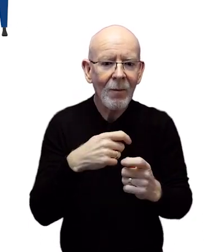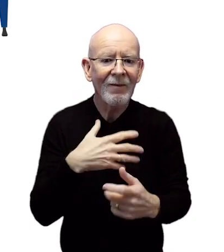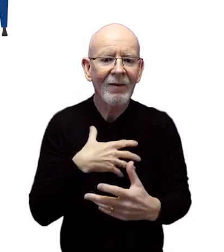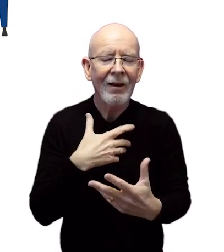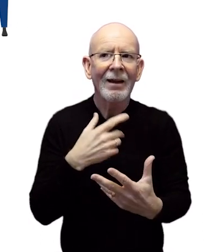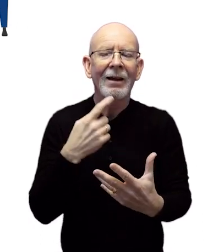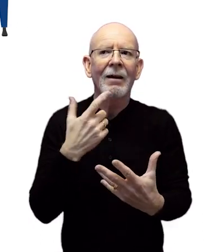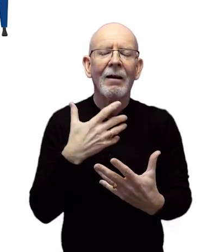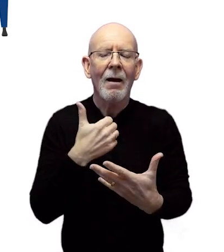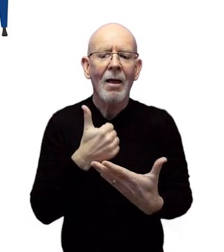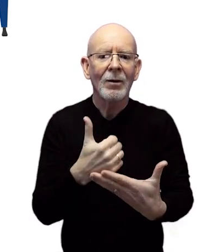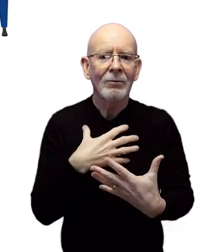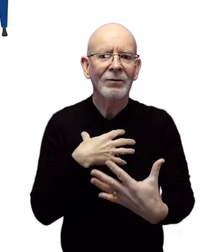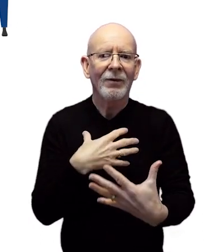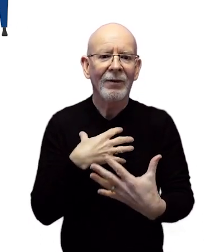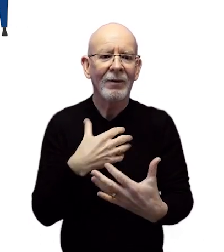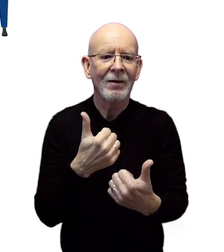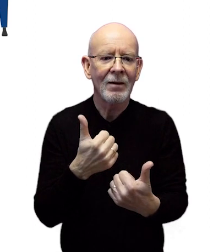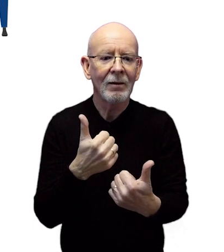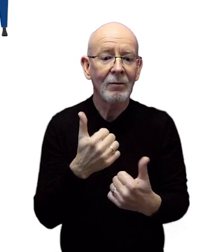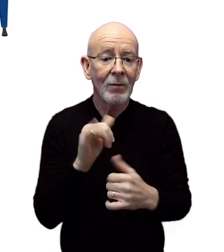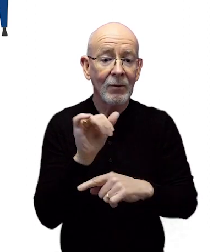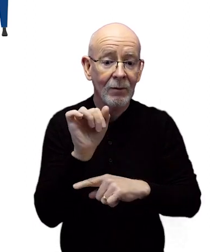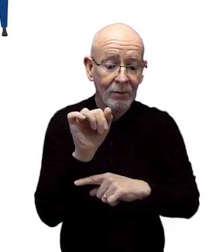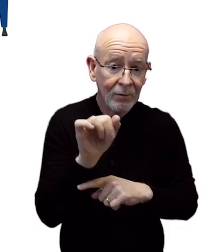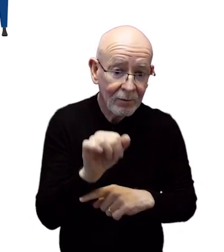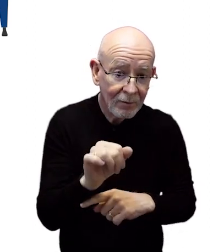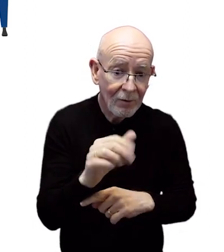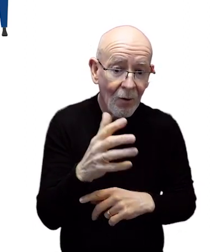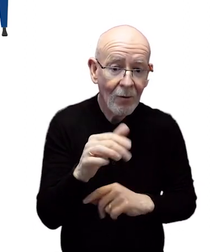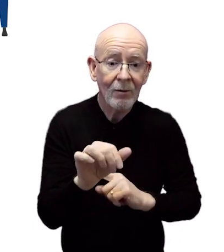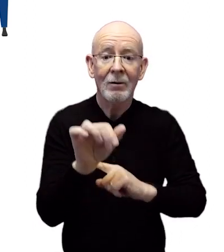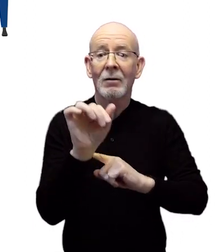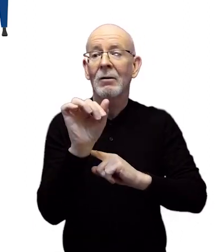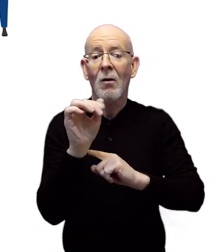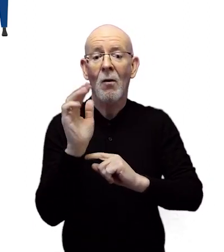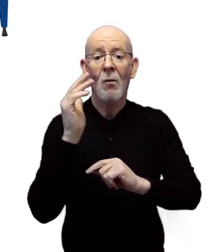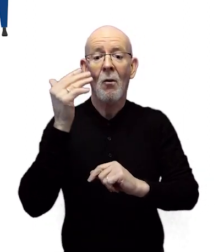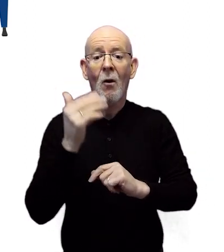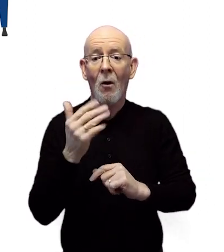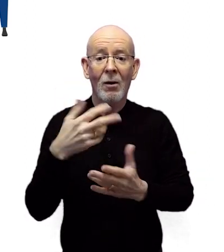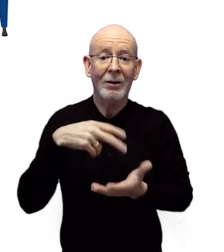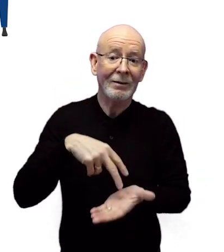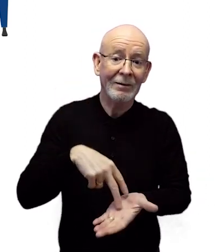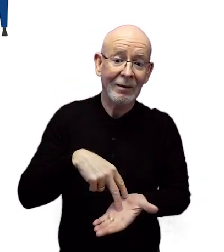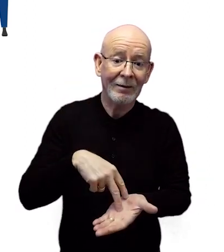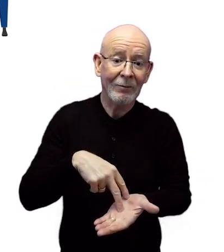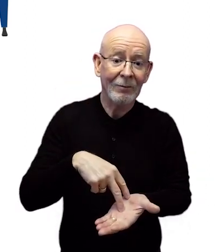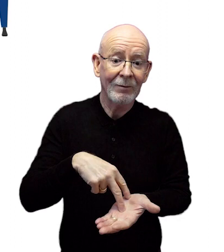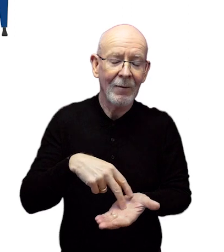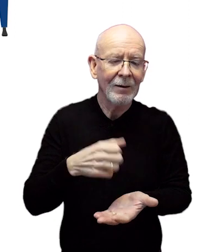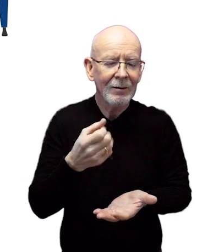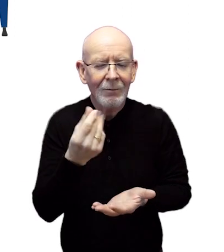get your breathing back under control. Leaning forward or leaning against a wall if you are out or standing up. Here